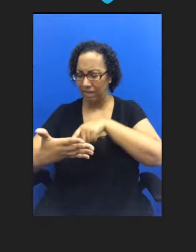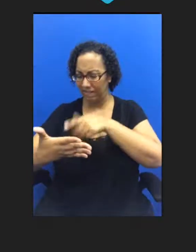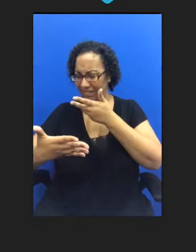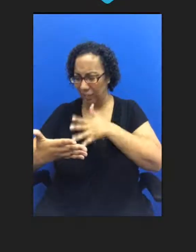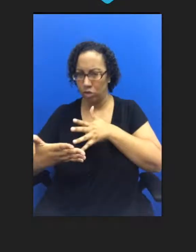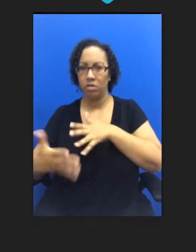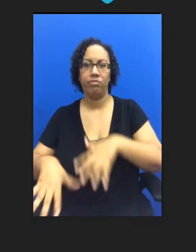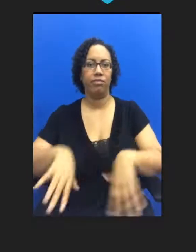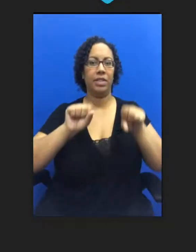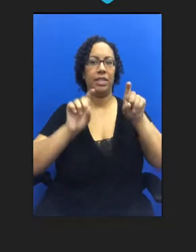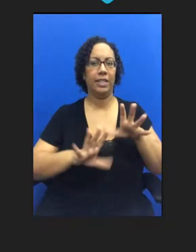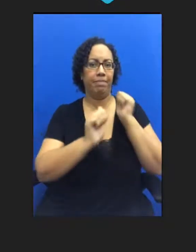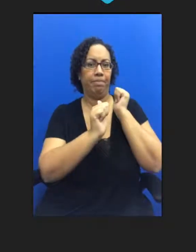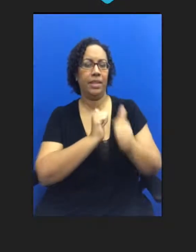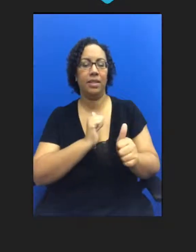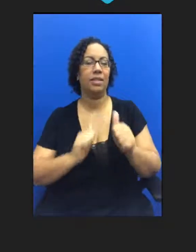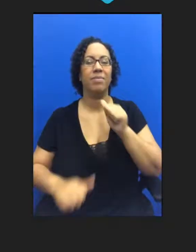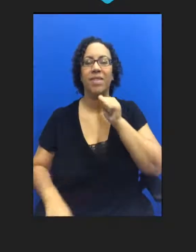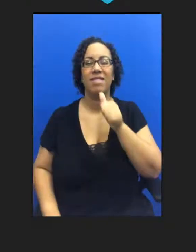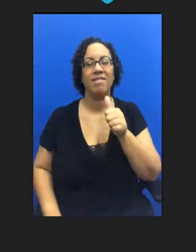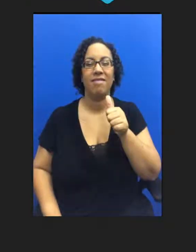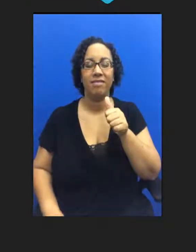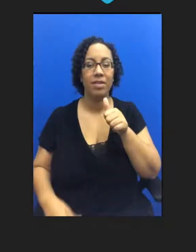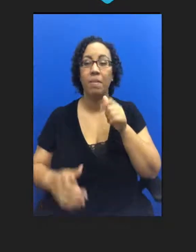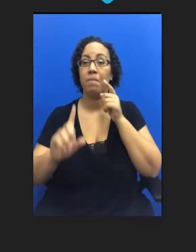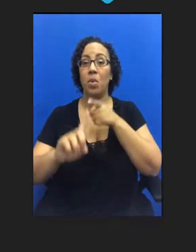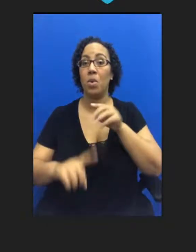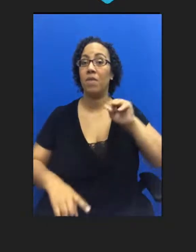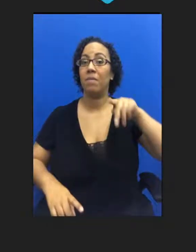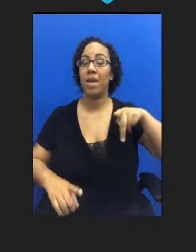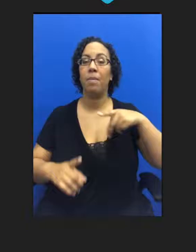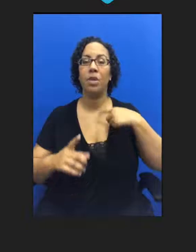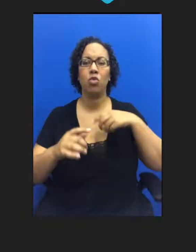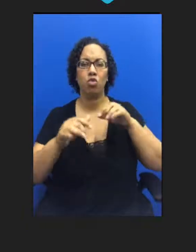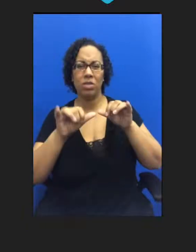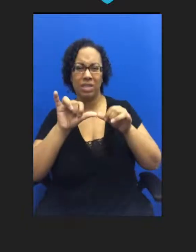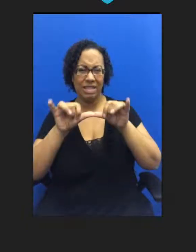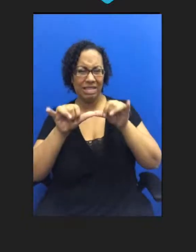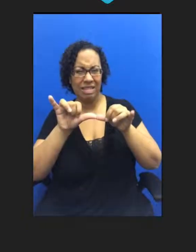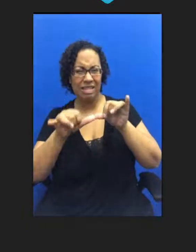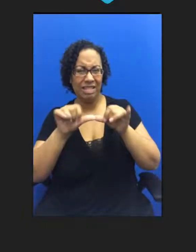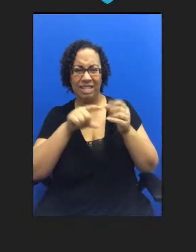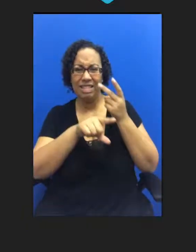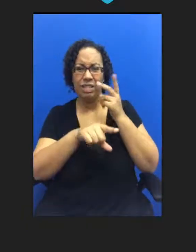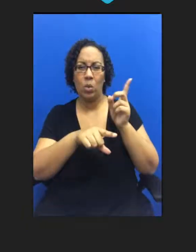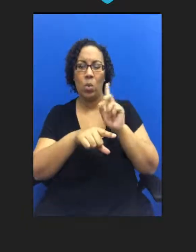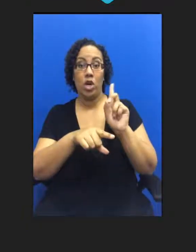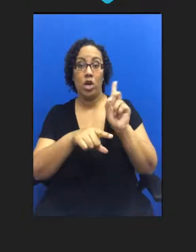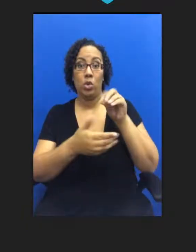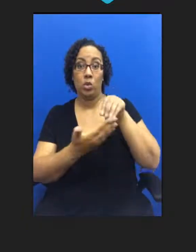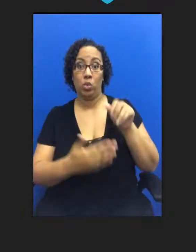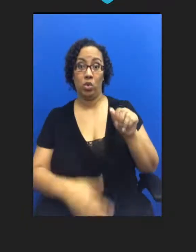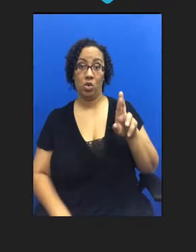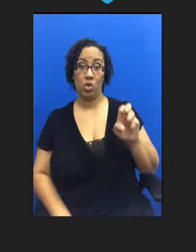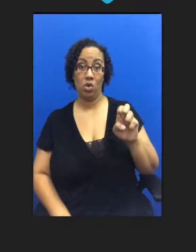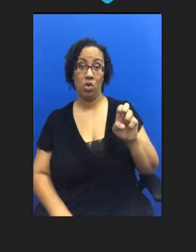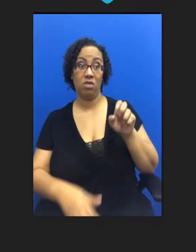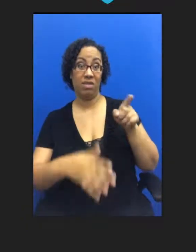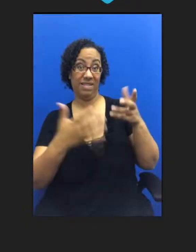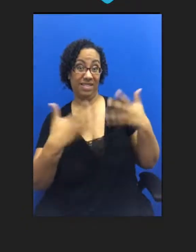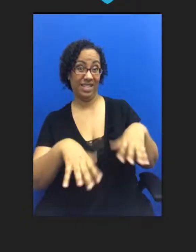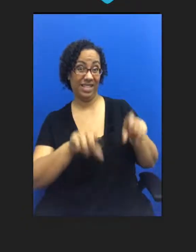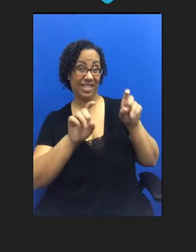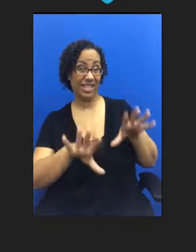assessment is not like a typical course examination in which they can study the course content and pass the test. Due to MAP's